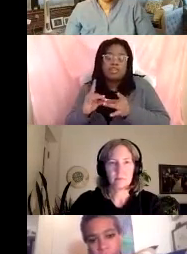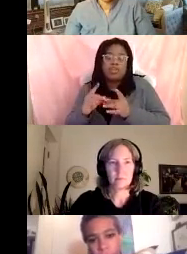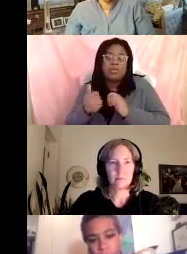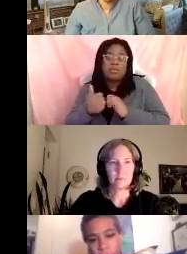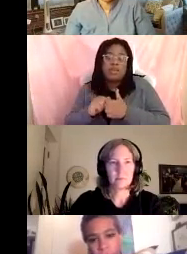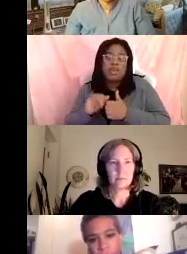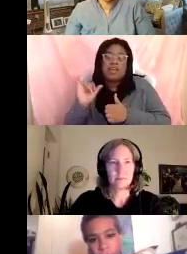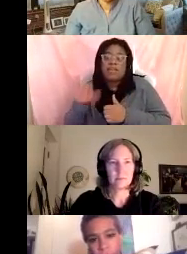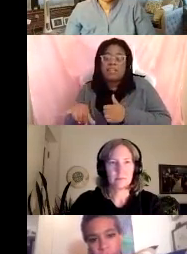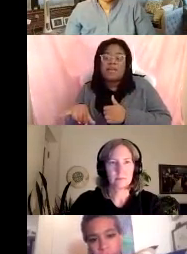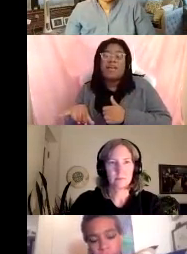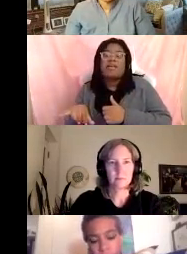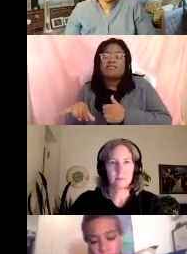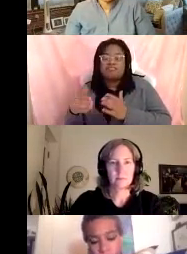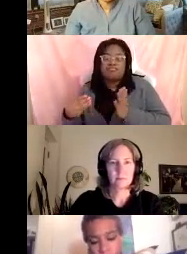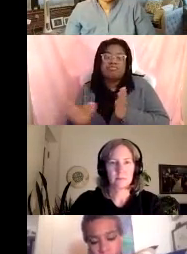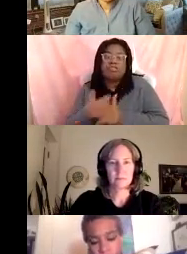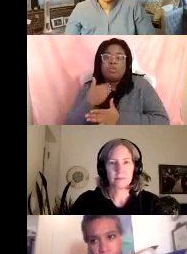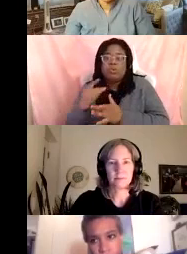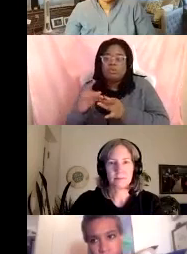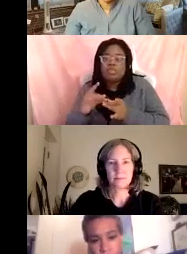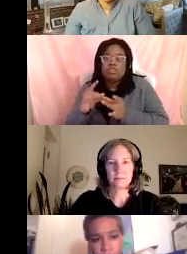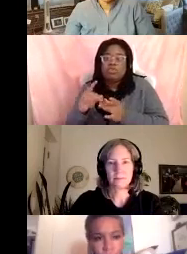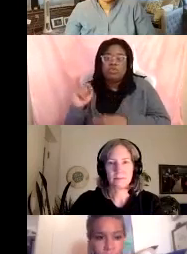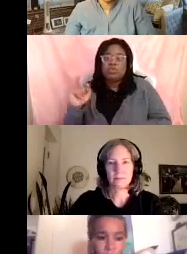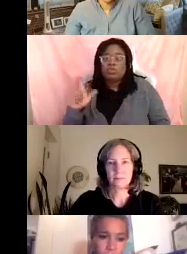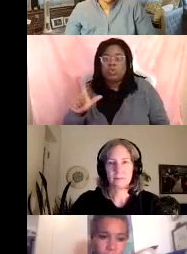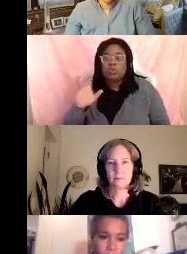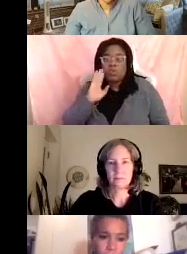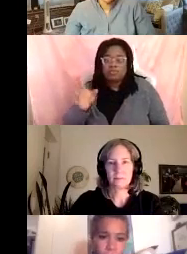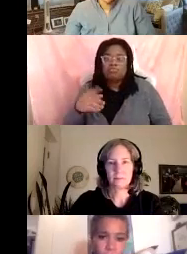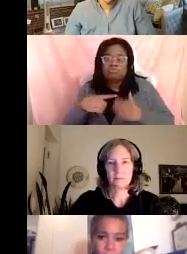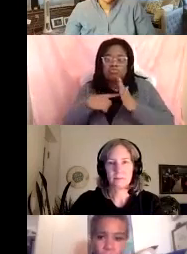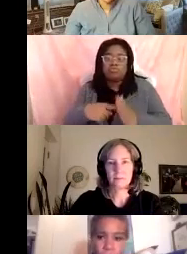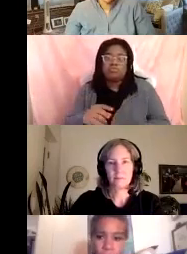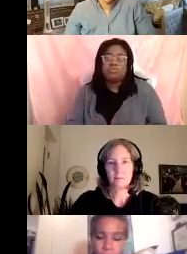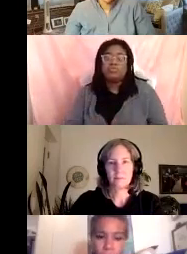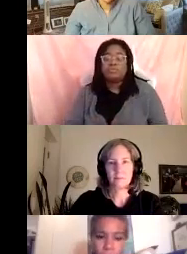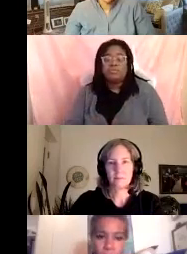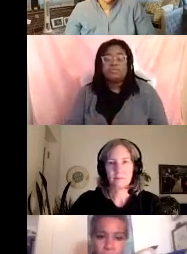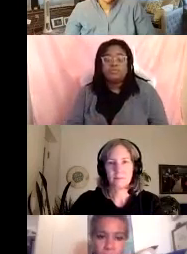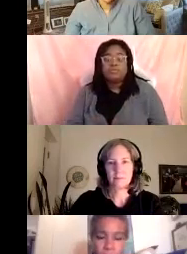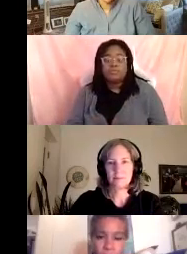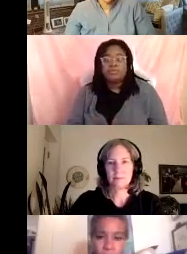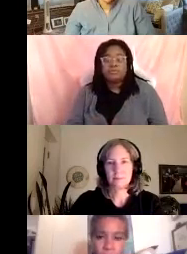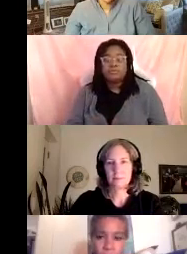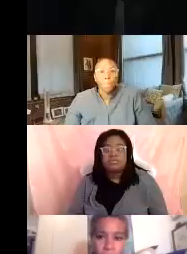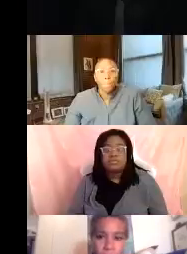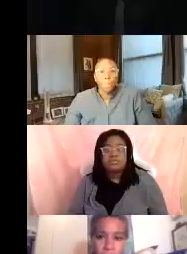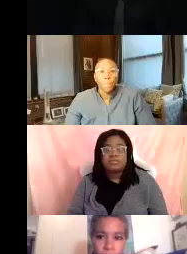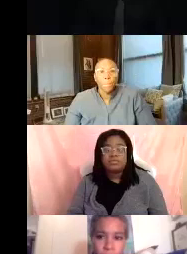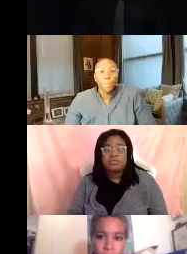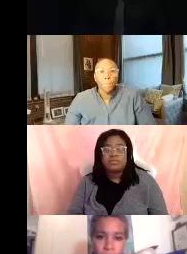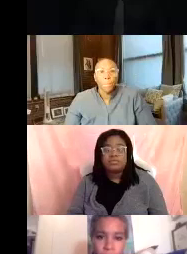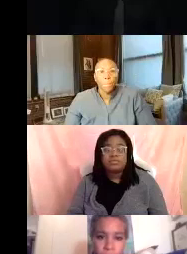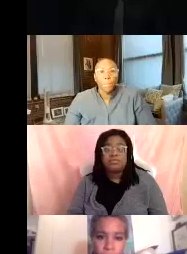Terrence innovated a new kind of relational tool. So,